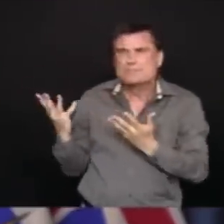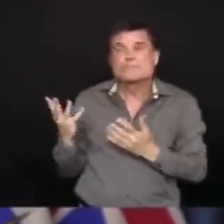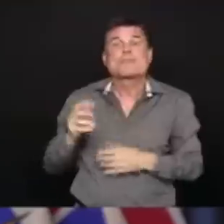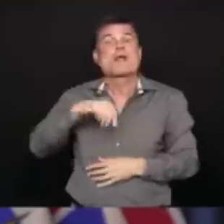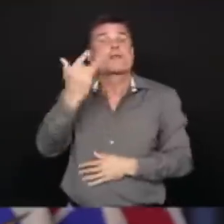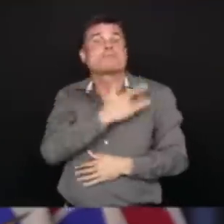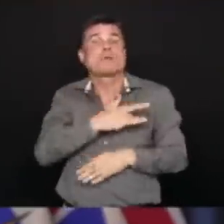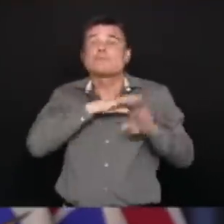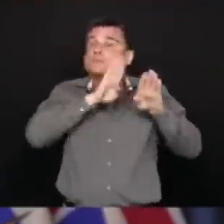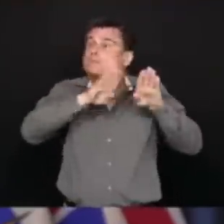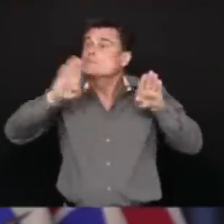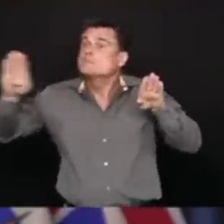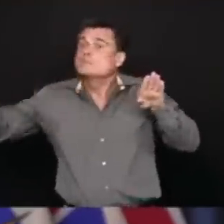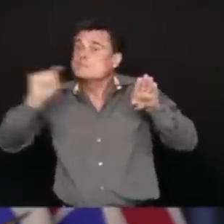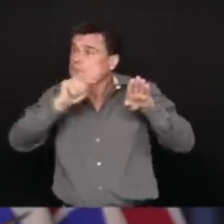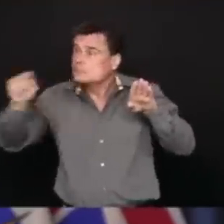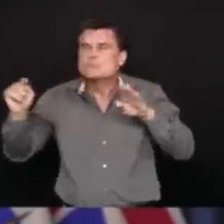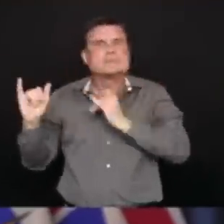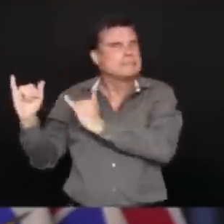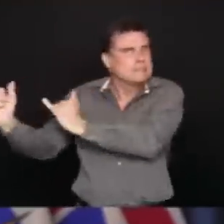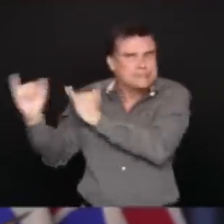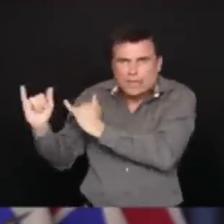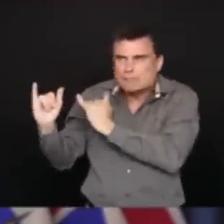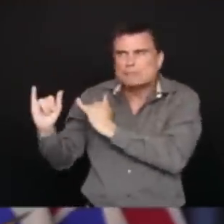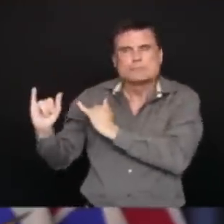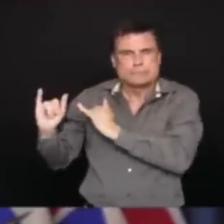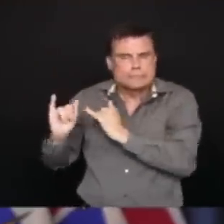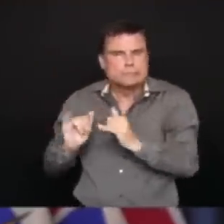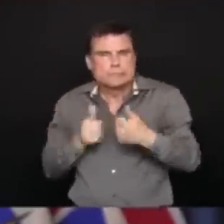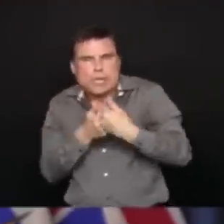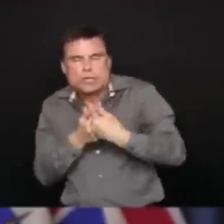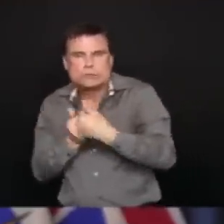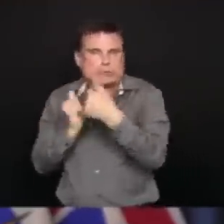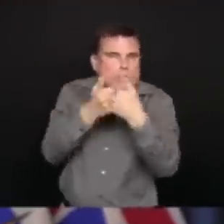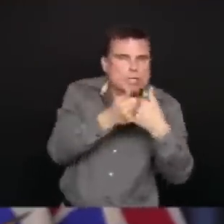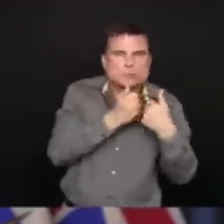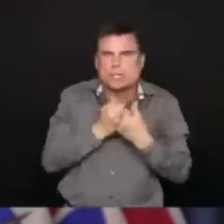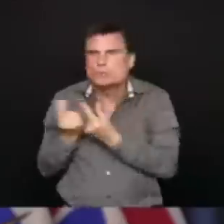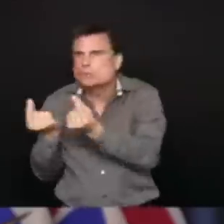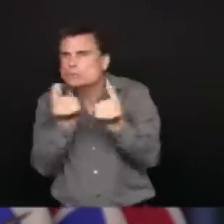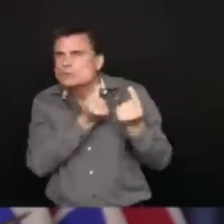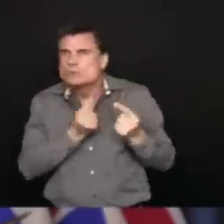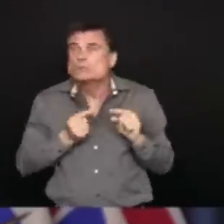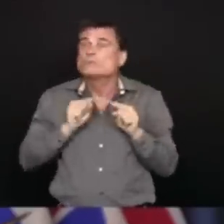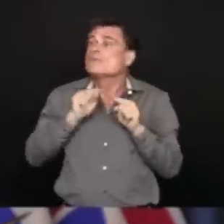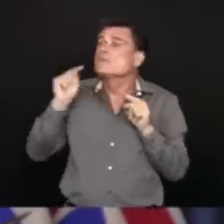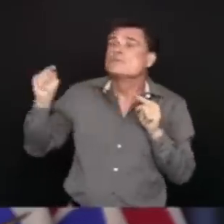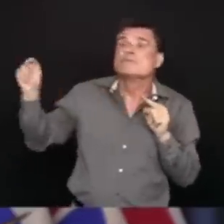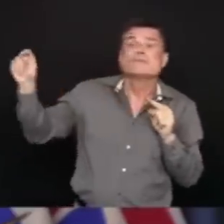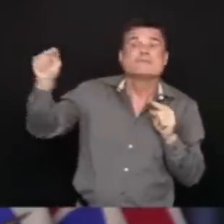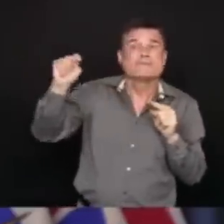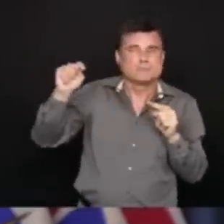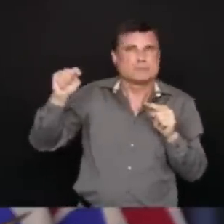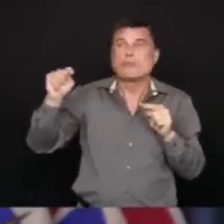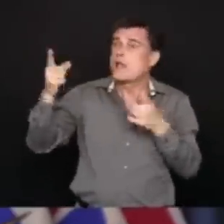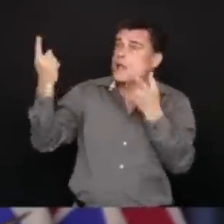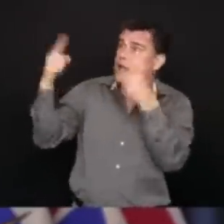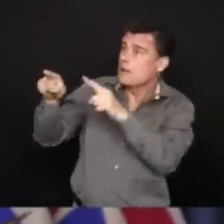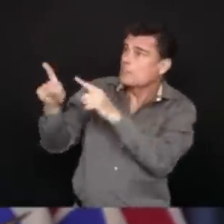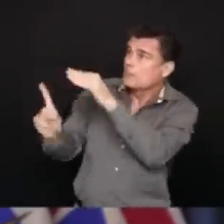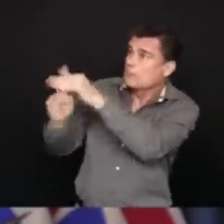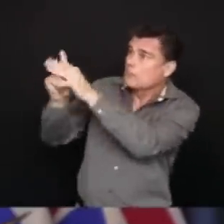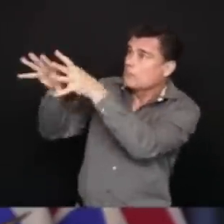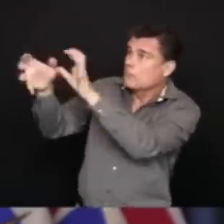particular, and what happens there affects us. So we need to make sure that we continue to take the measures that we need to do here